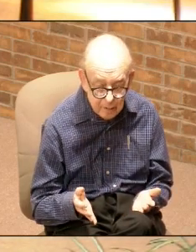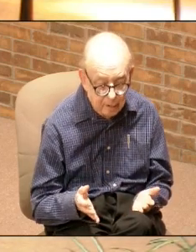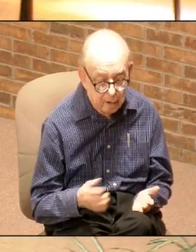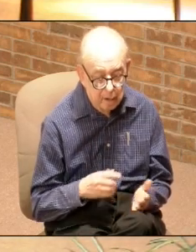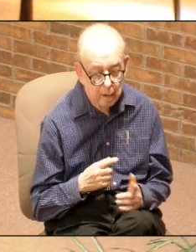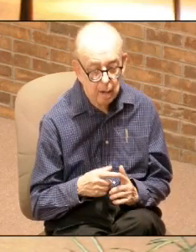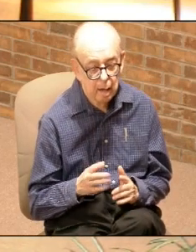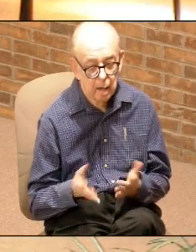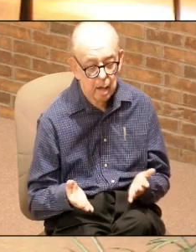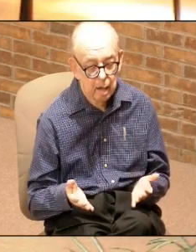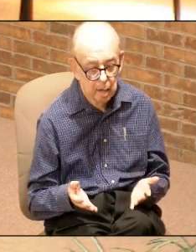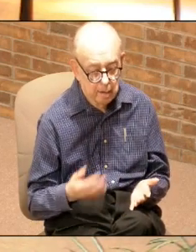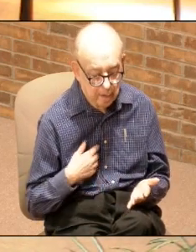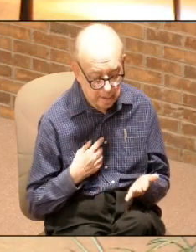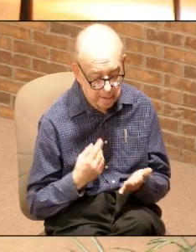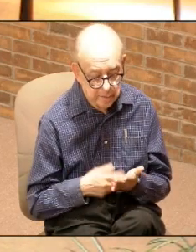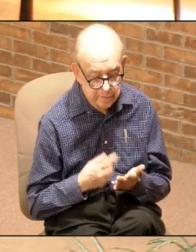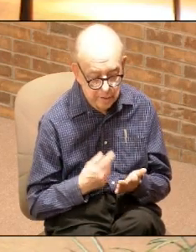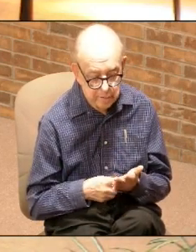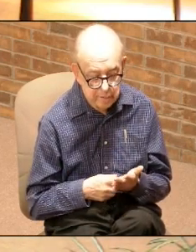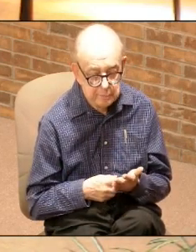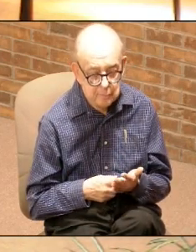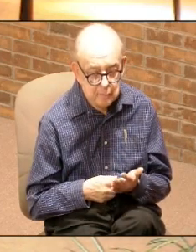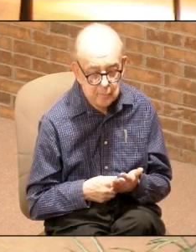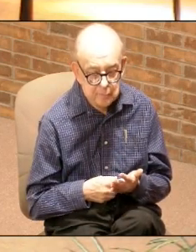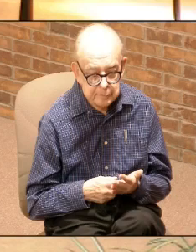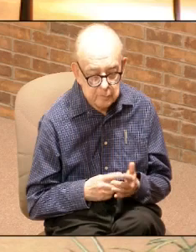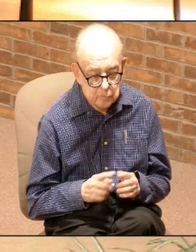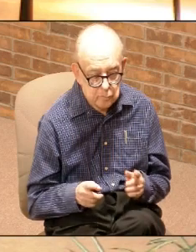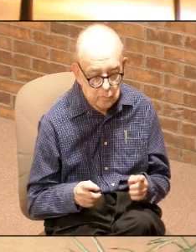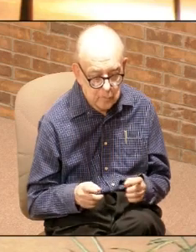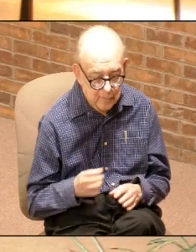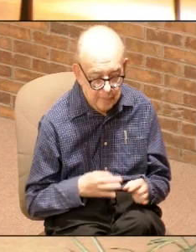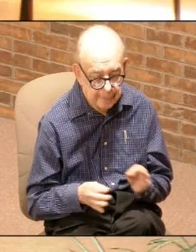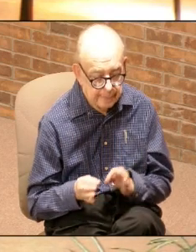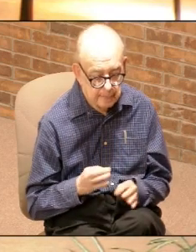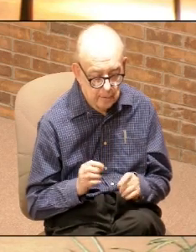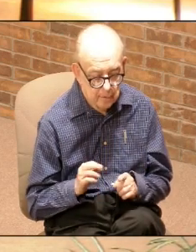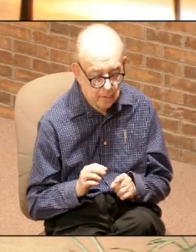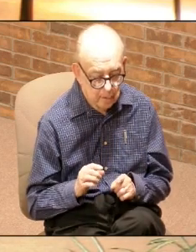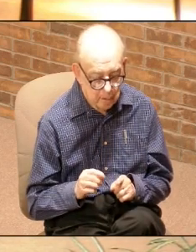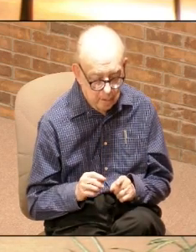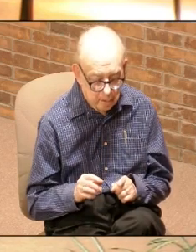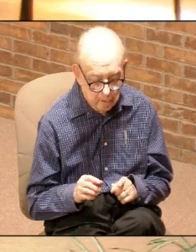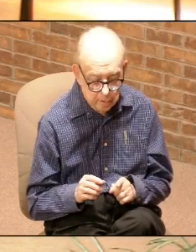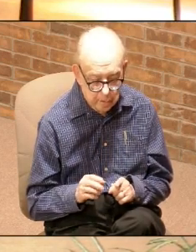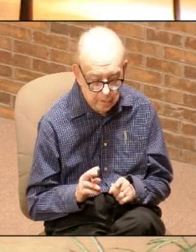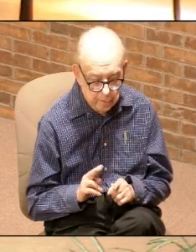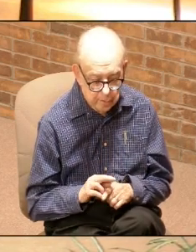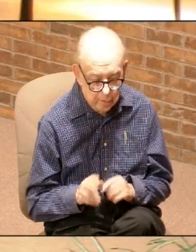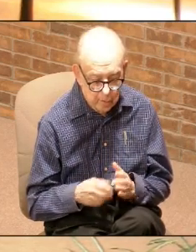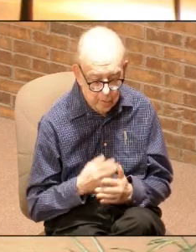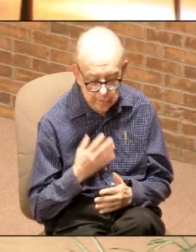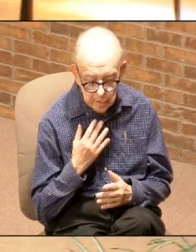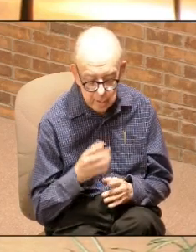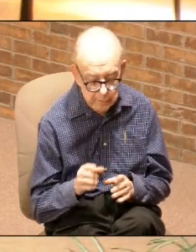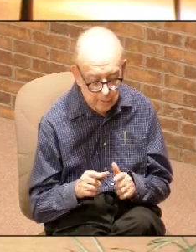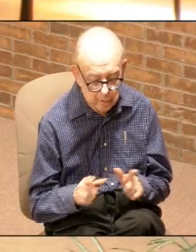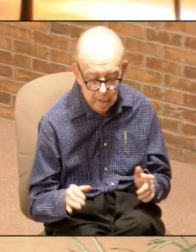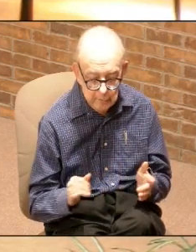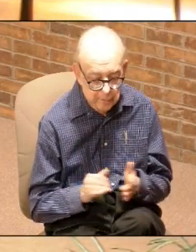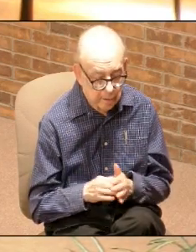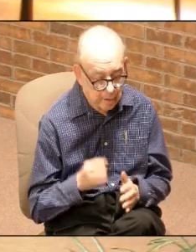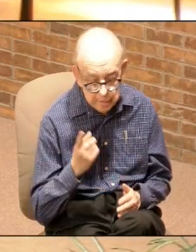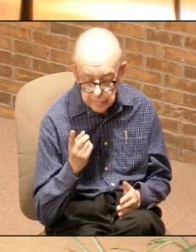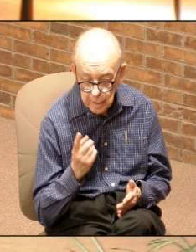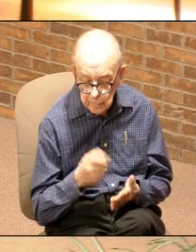And then we could have had a discussion. But instead, you got to use all of this colorful language that I have no clue what you're saying.